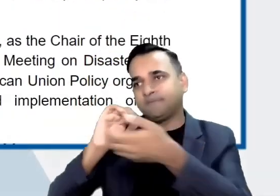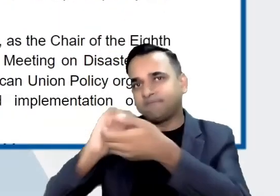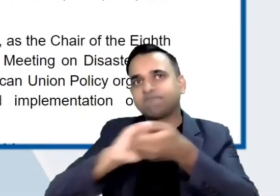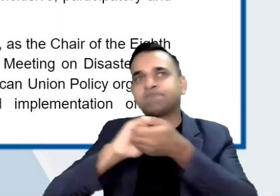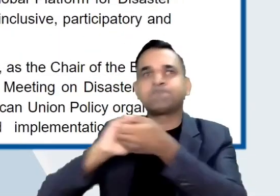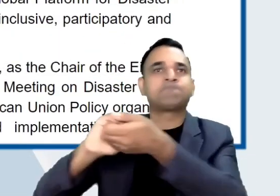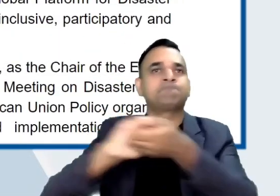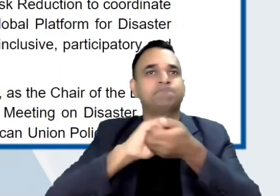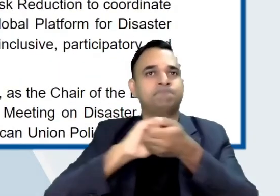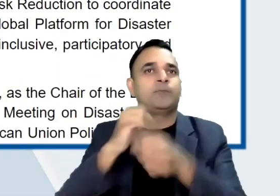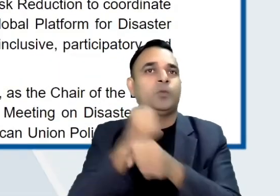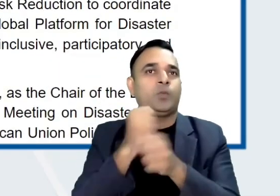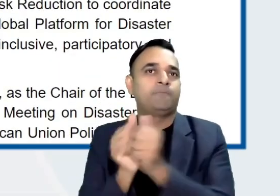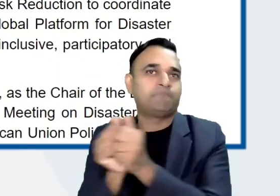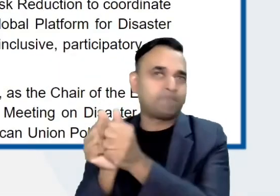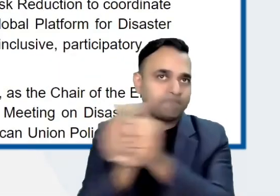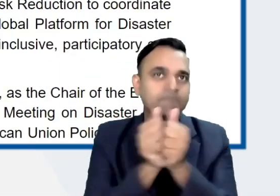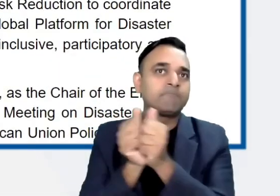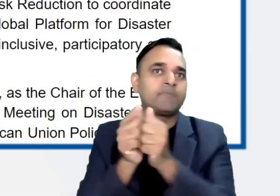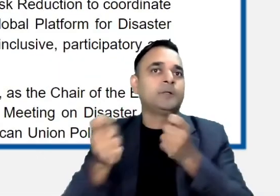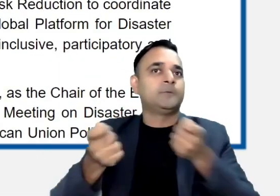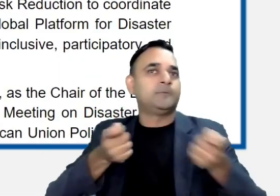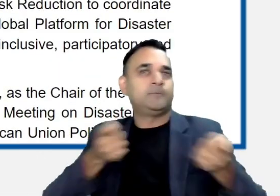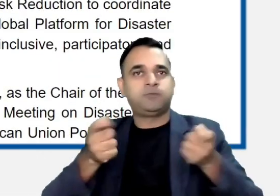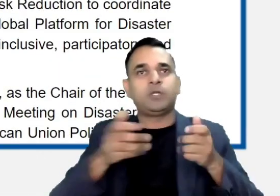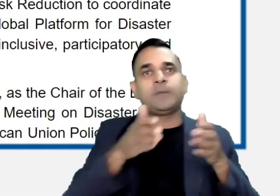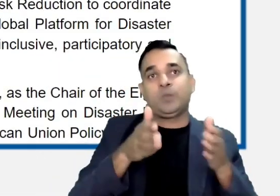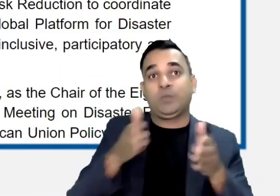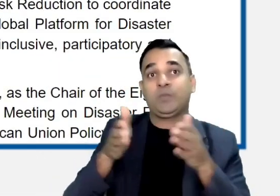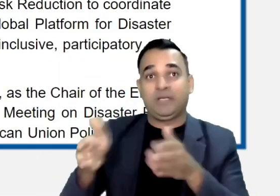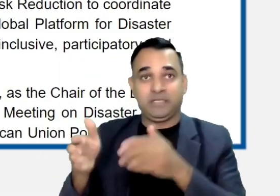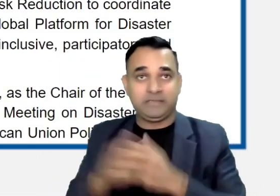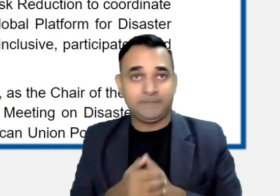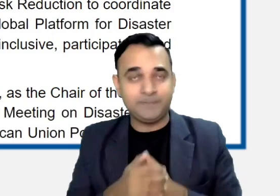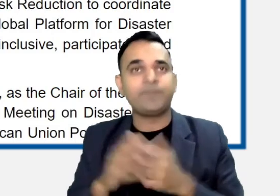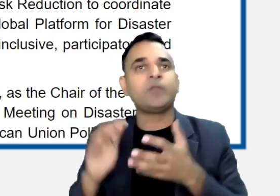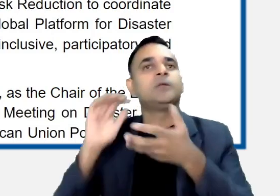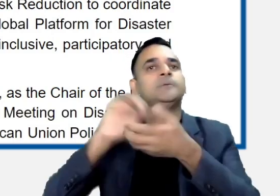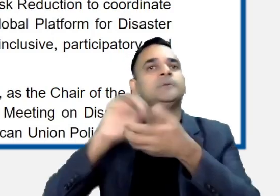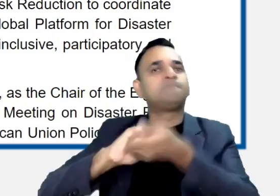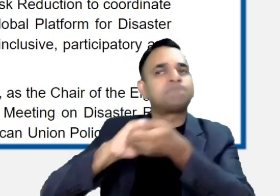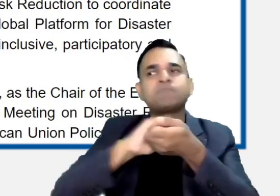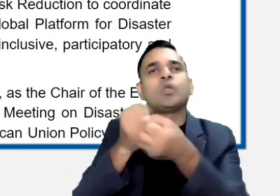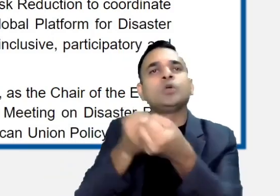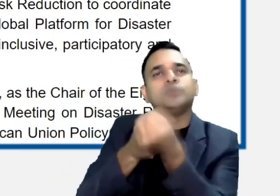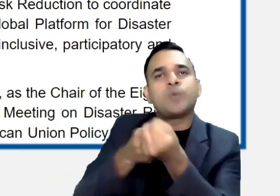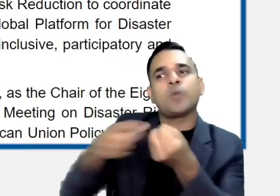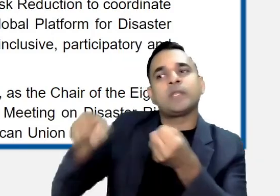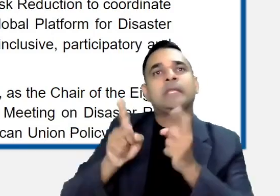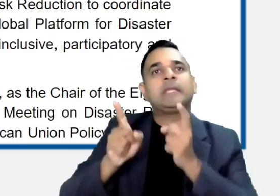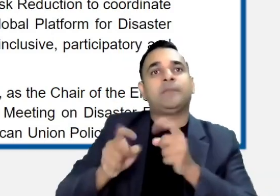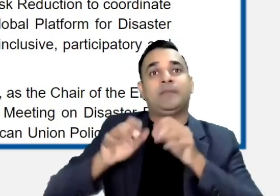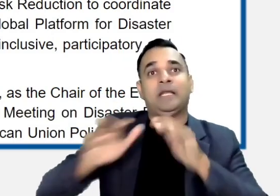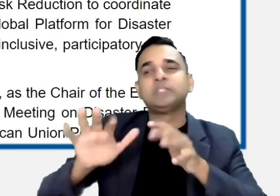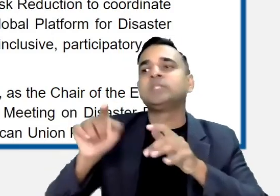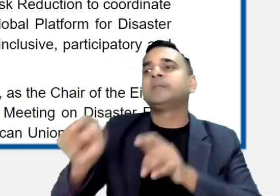32. Request the African Union Commission to accelerate the development of the COVID-19 Recovery Framework for